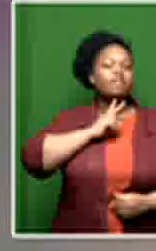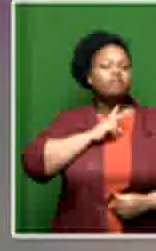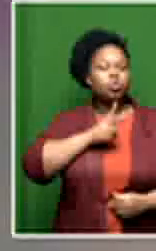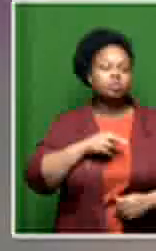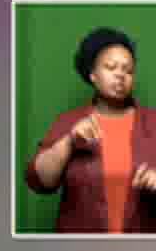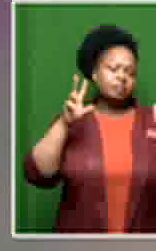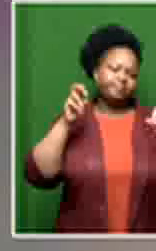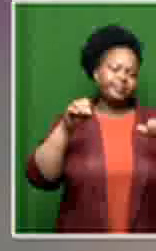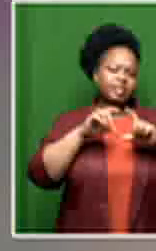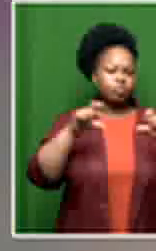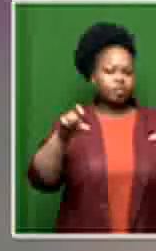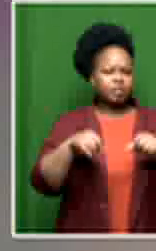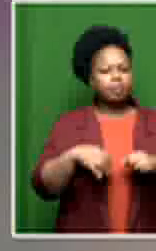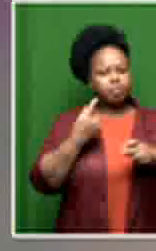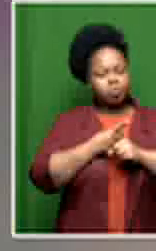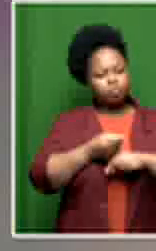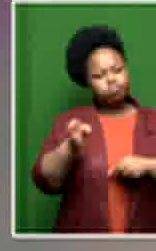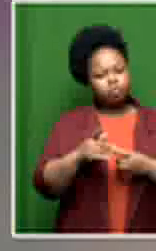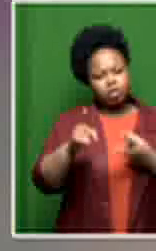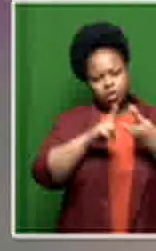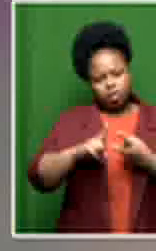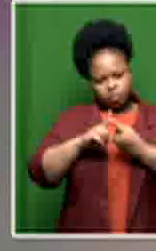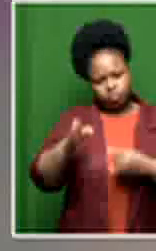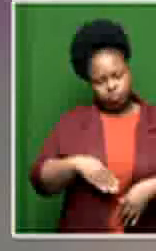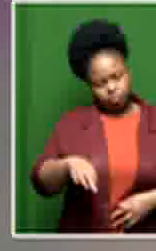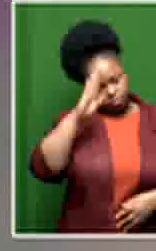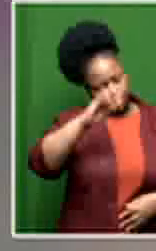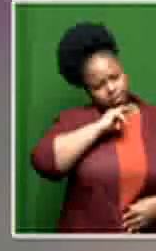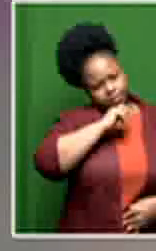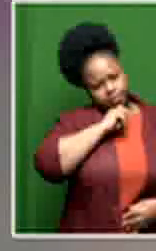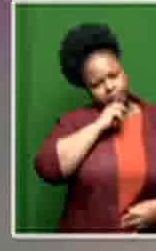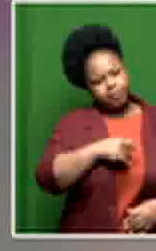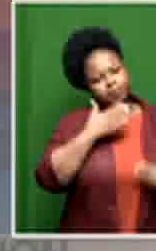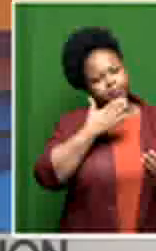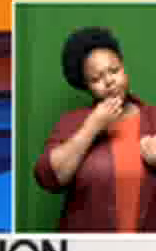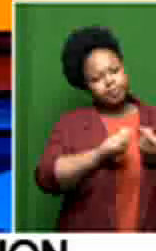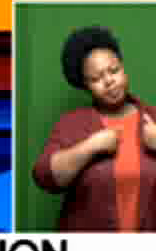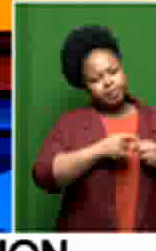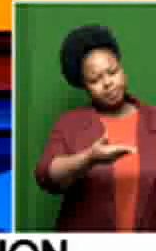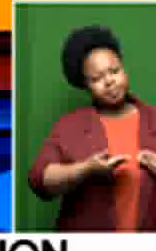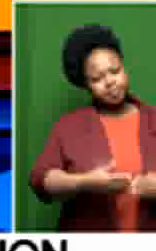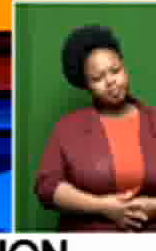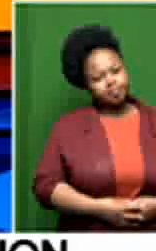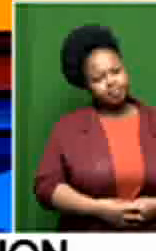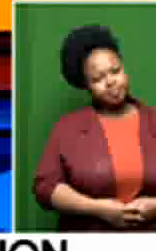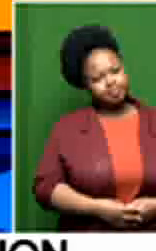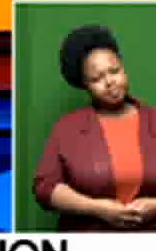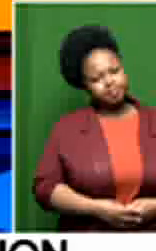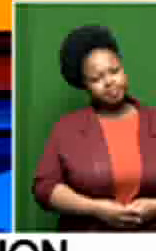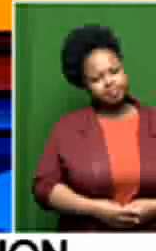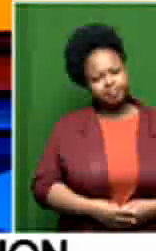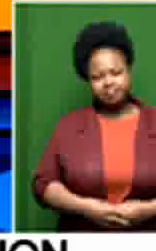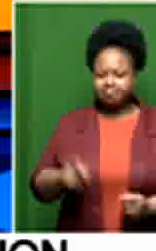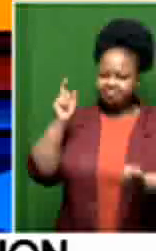note status updates in the timeline, he joins us now via Zoom. Hlumelo, very good morning to you. Thank you so much for joining us. Welcome to Morning Live.